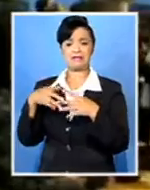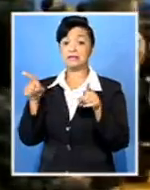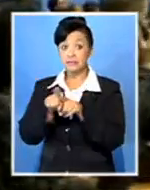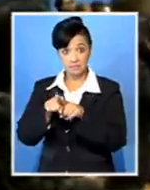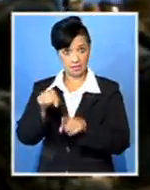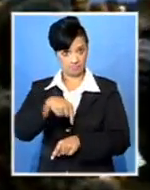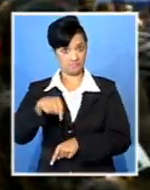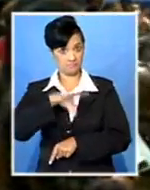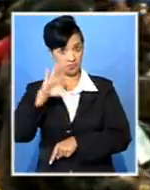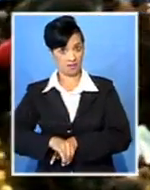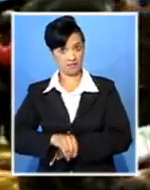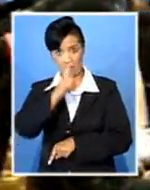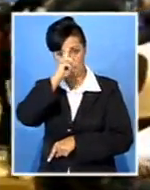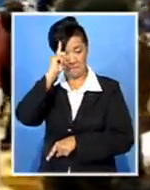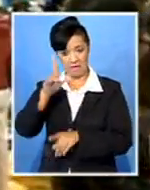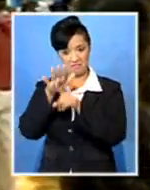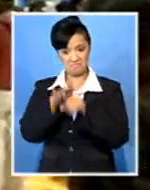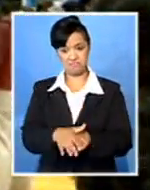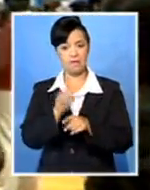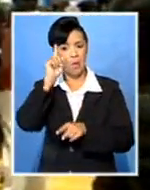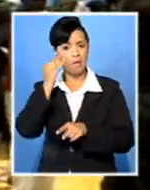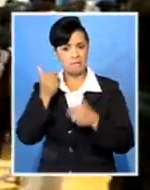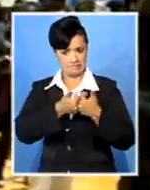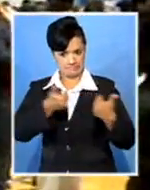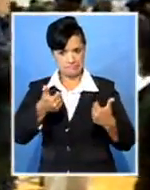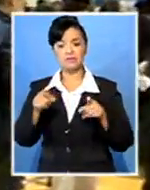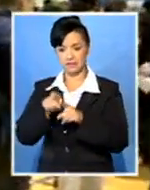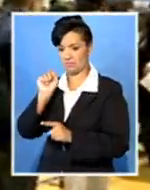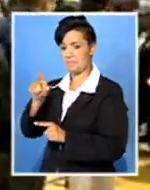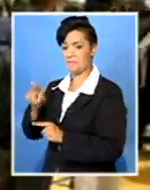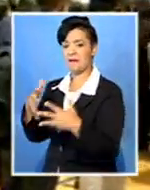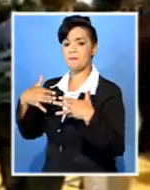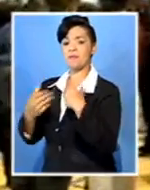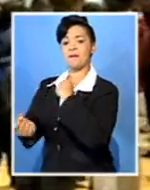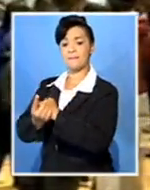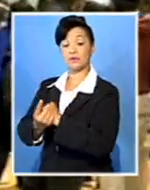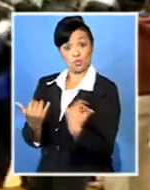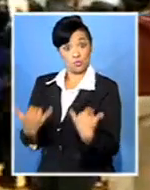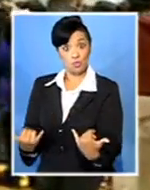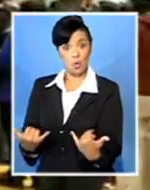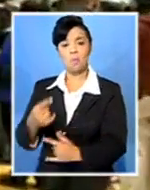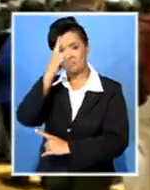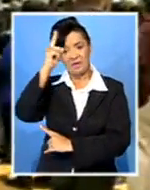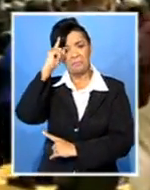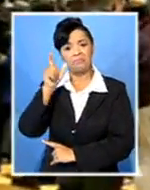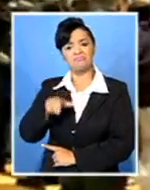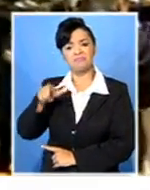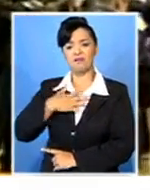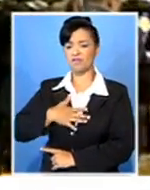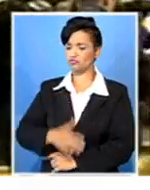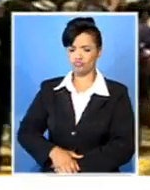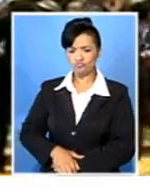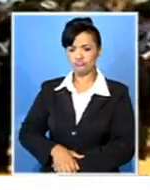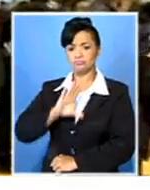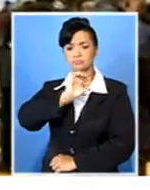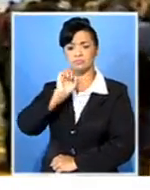history that South Africans can relate to. And so I think what you're hearing from them is that this is an election to continue the legacy of Barack Obama.